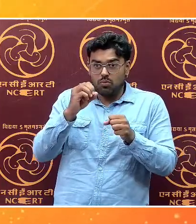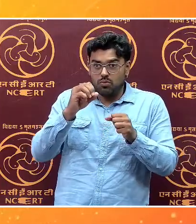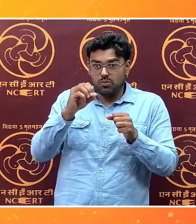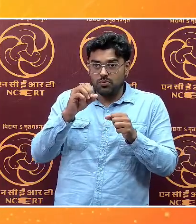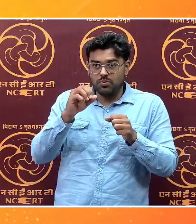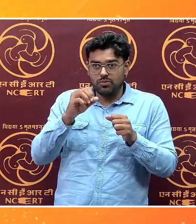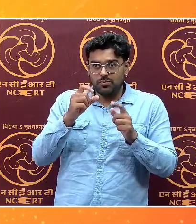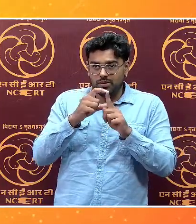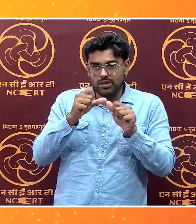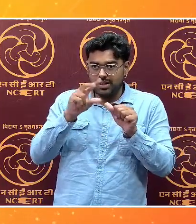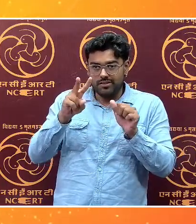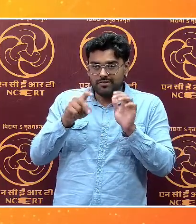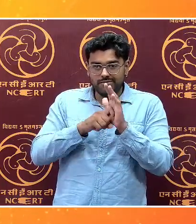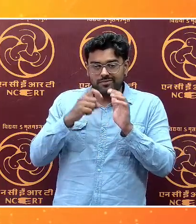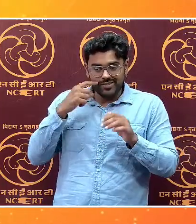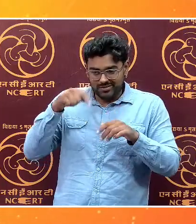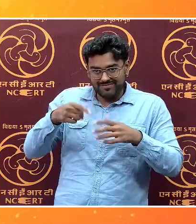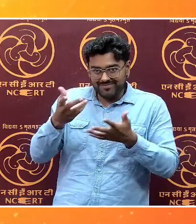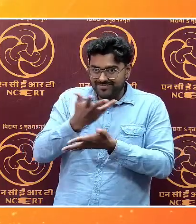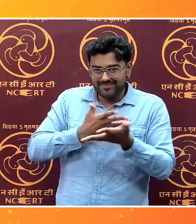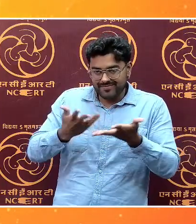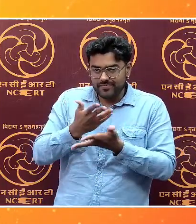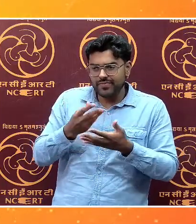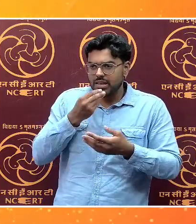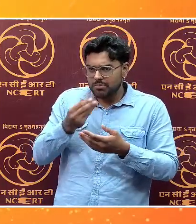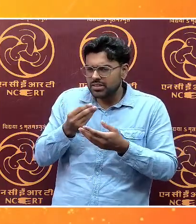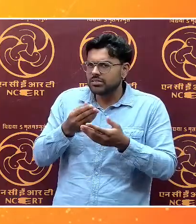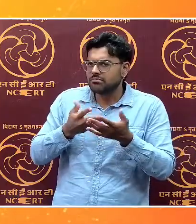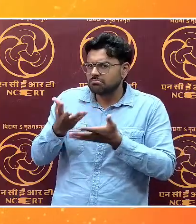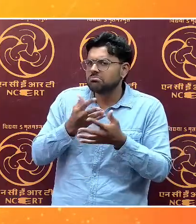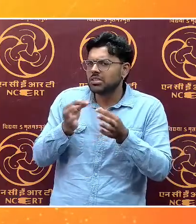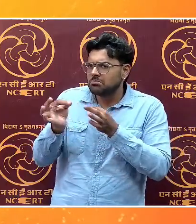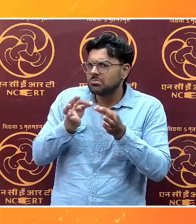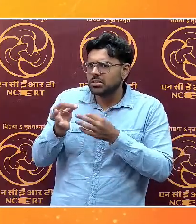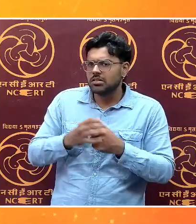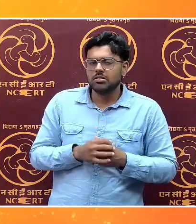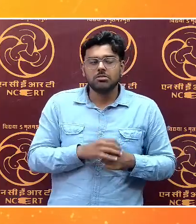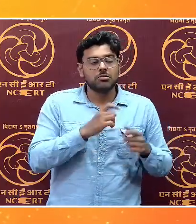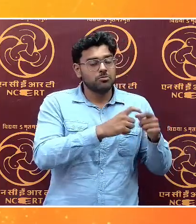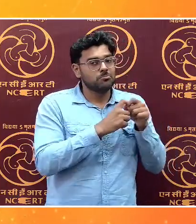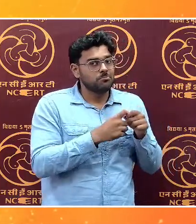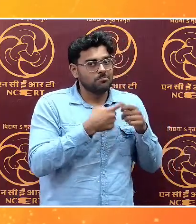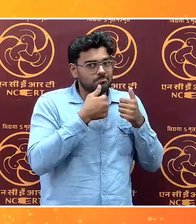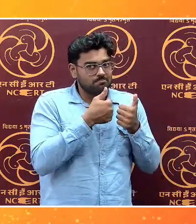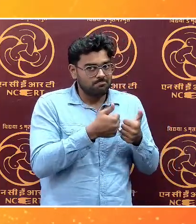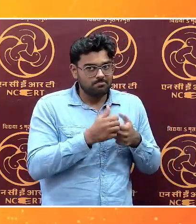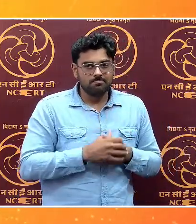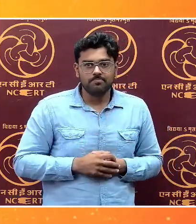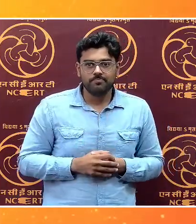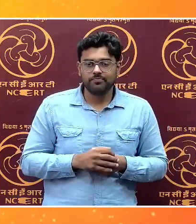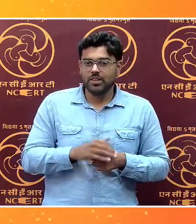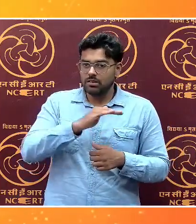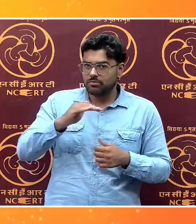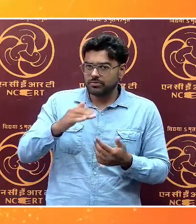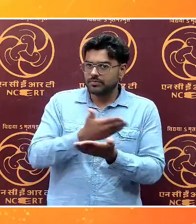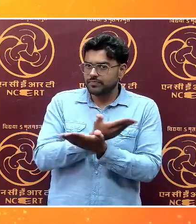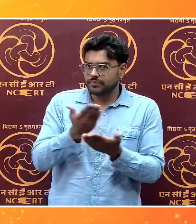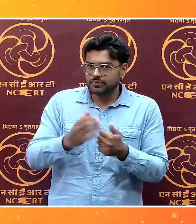to discuss Godavari's journey. So I really want you to discuss on this. Very, very good question. Very good question. So, dear